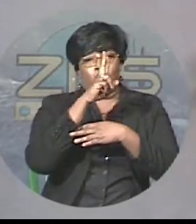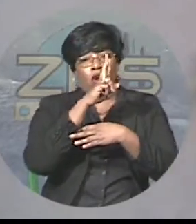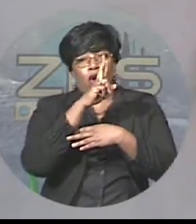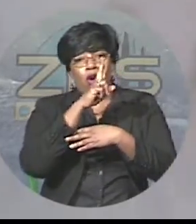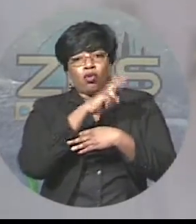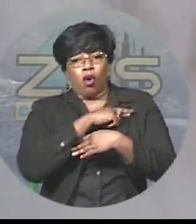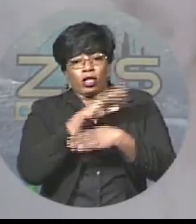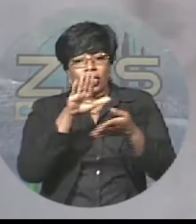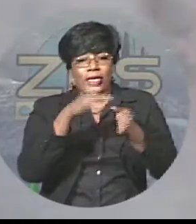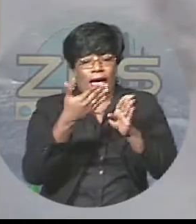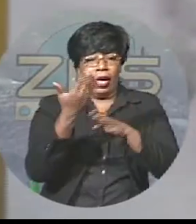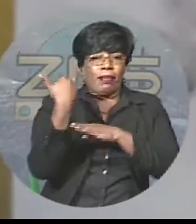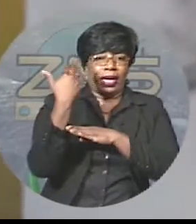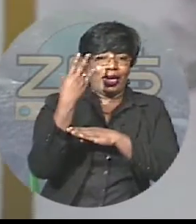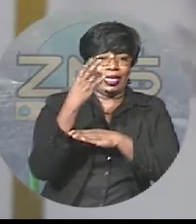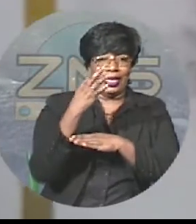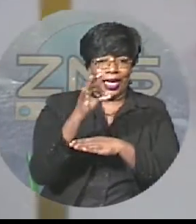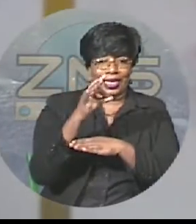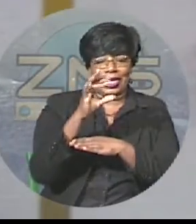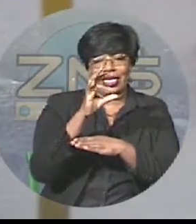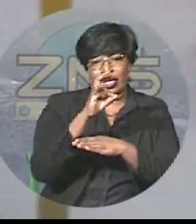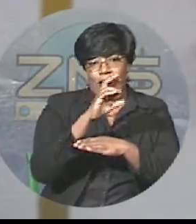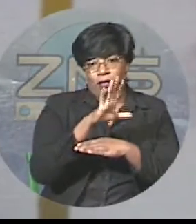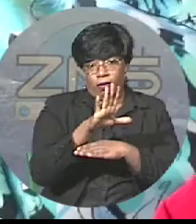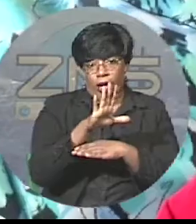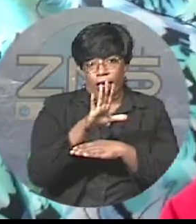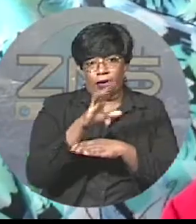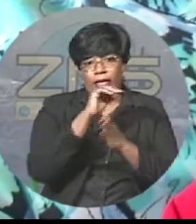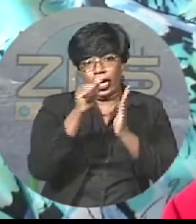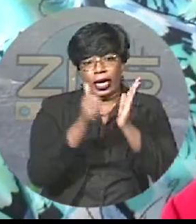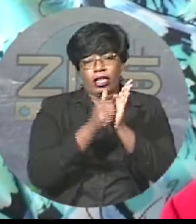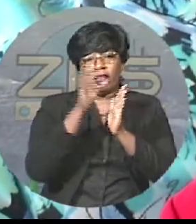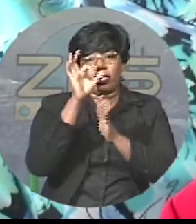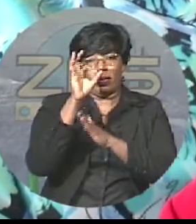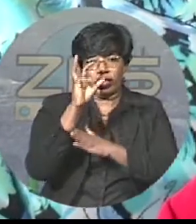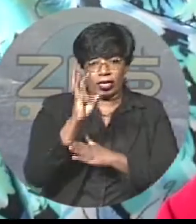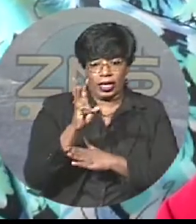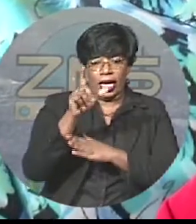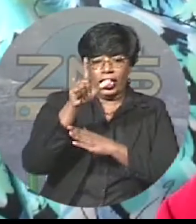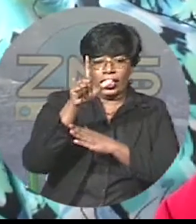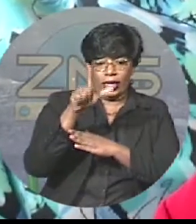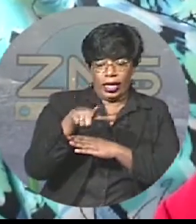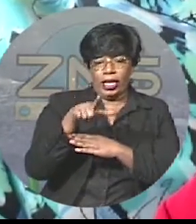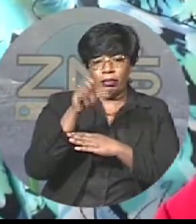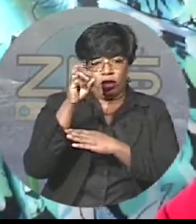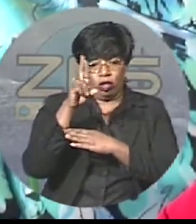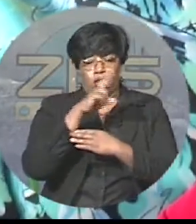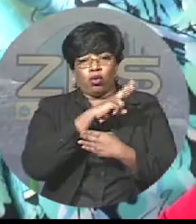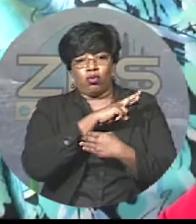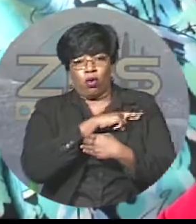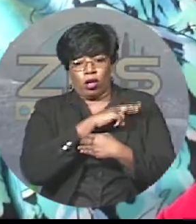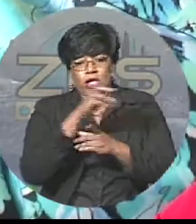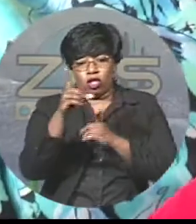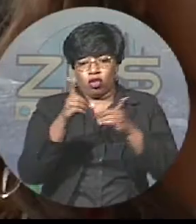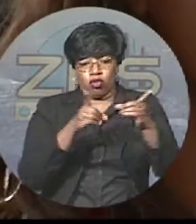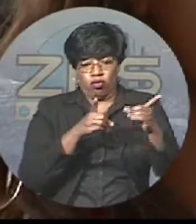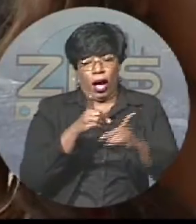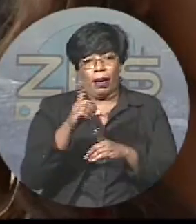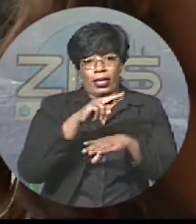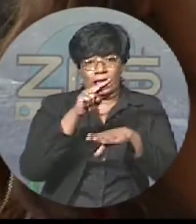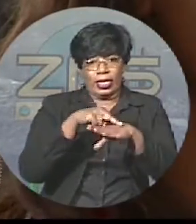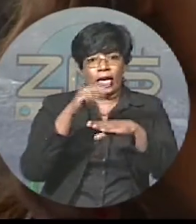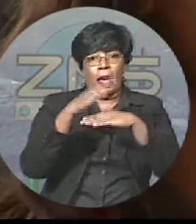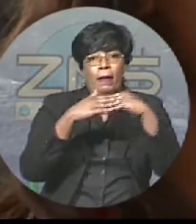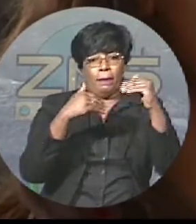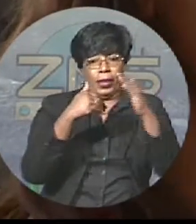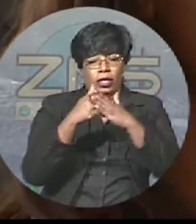in 1975 at the age of 76. The late Reverend Rogers is described as a nation builder, a man